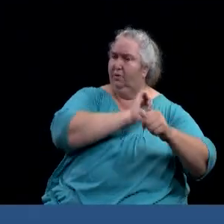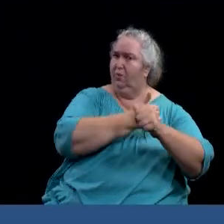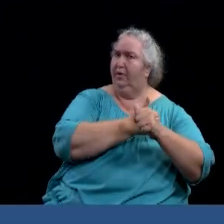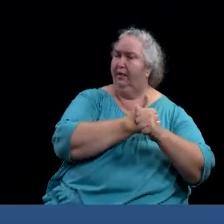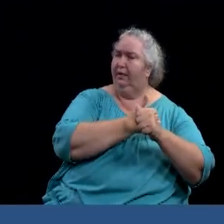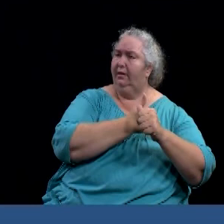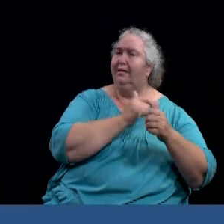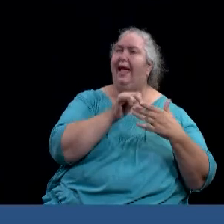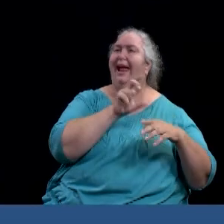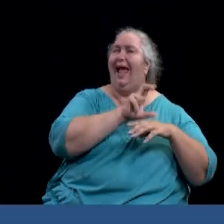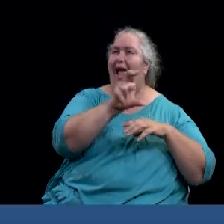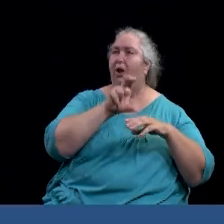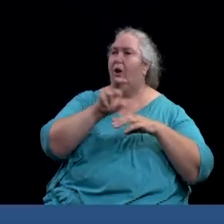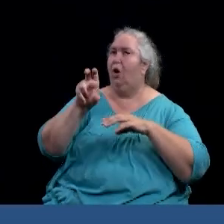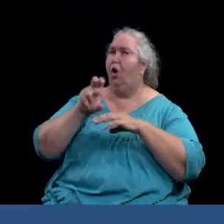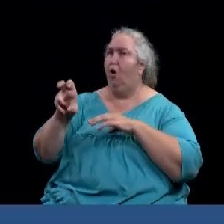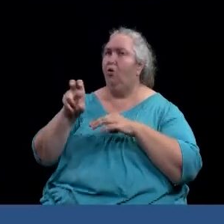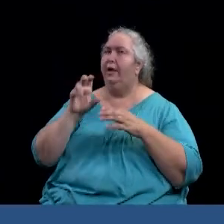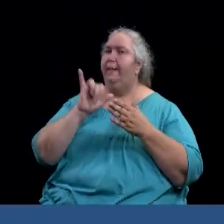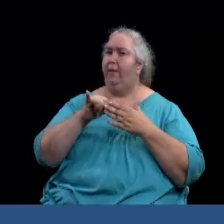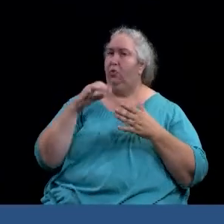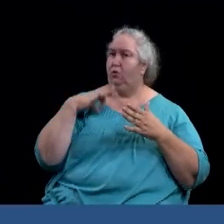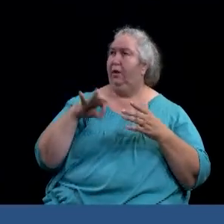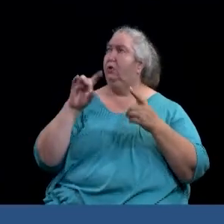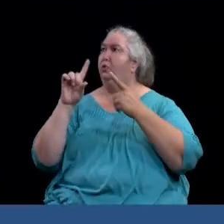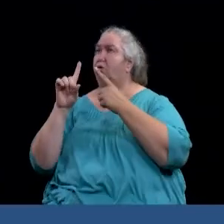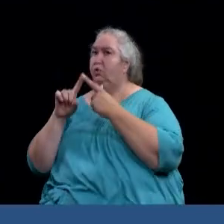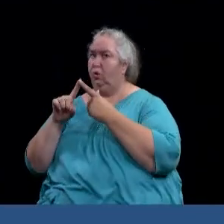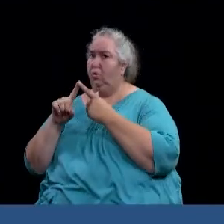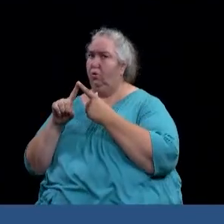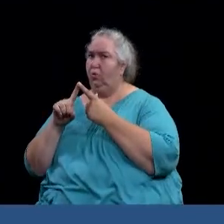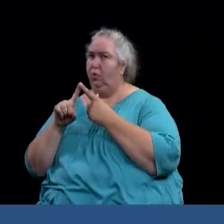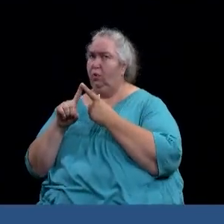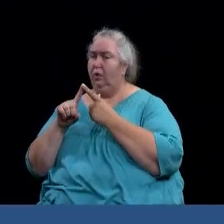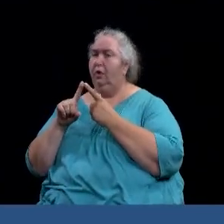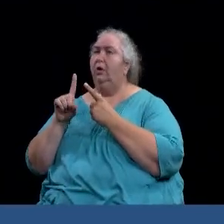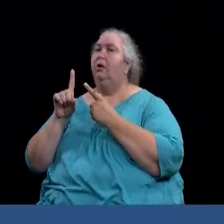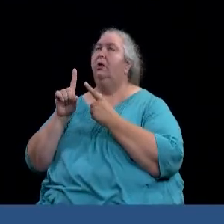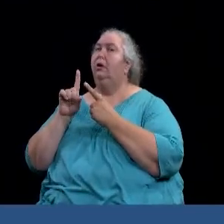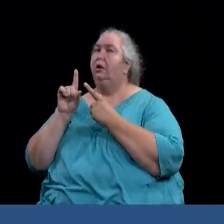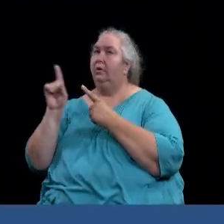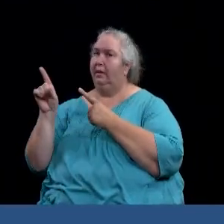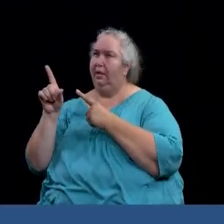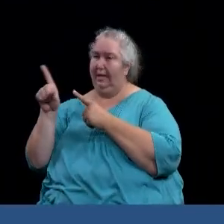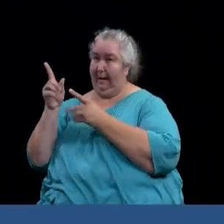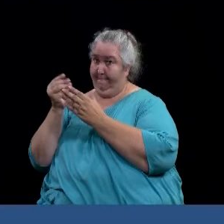Wynkoop will purchase them, providing tax credit equity as part of the development financing.